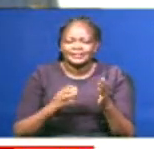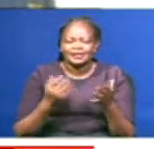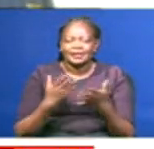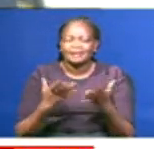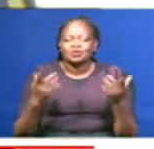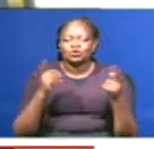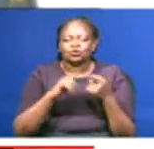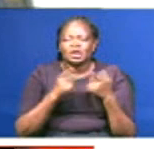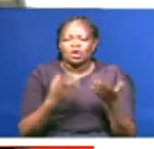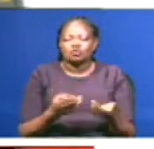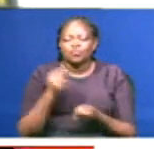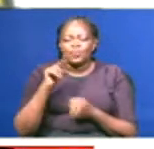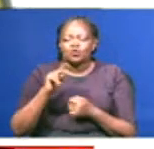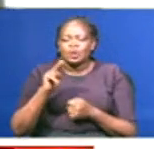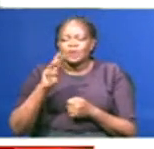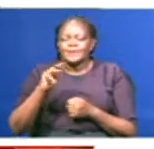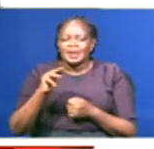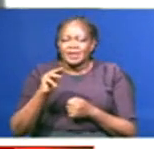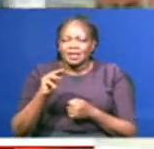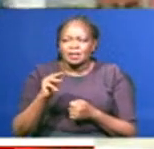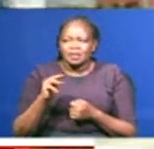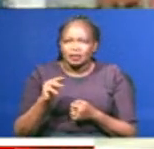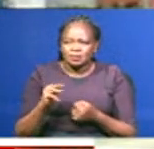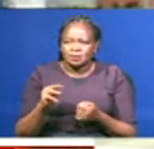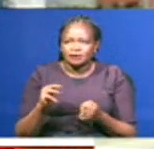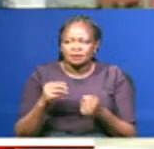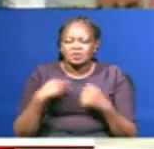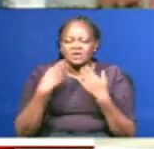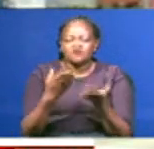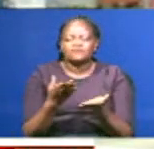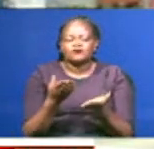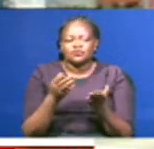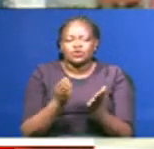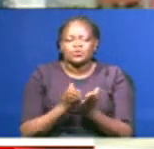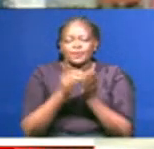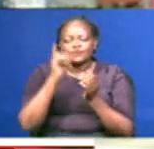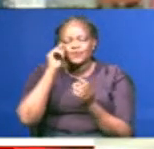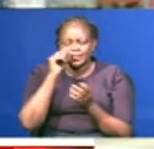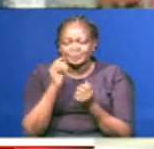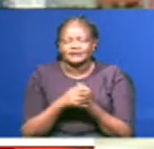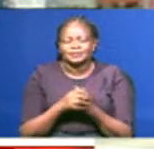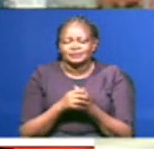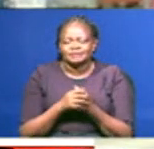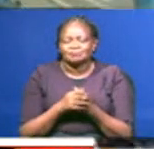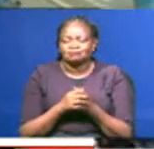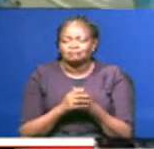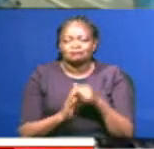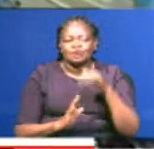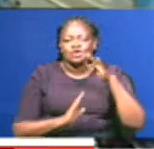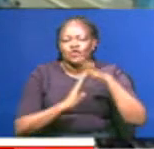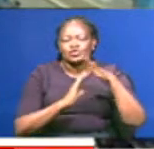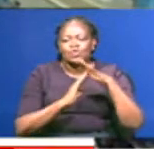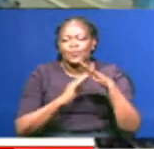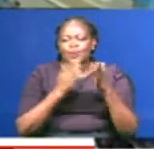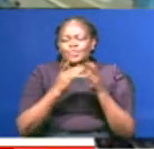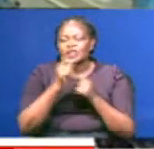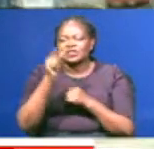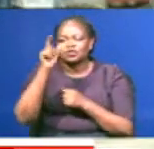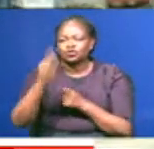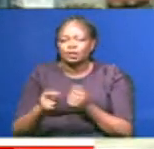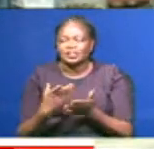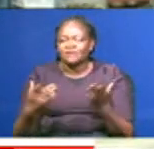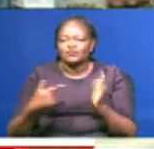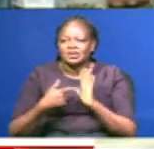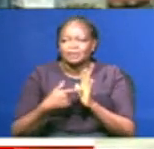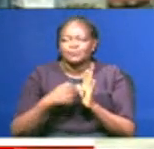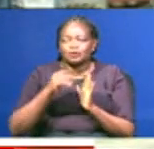current 2.1 million TEUs, giving the port of Mombasa an upper hand over other regional facilities like the port of Djibouti